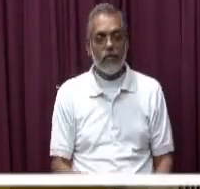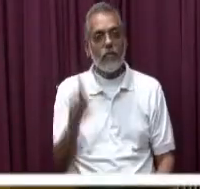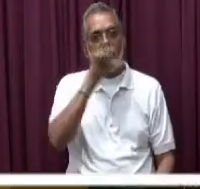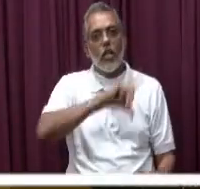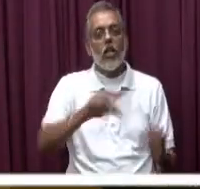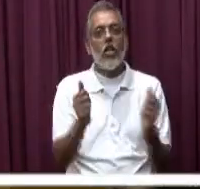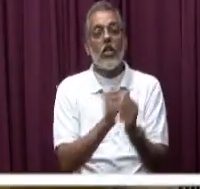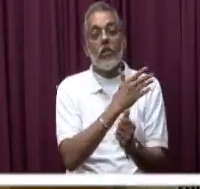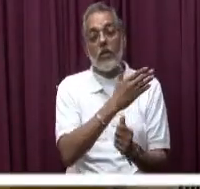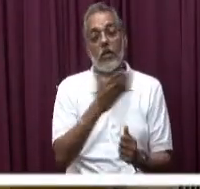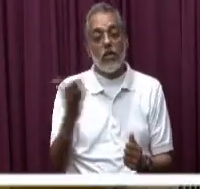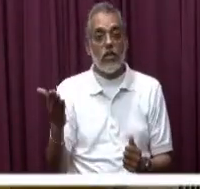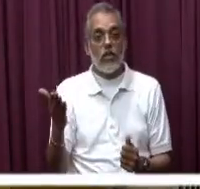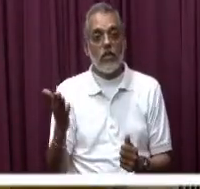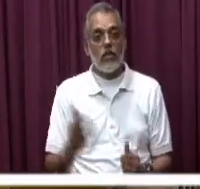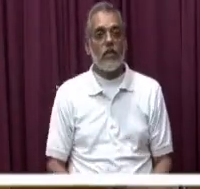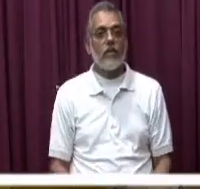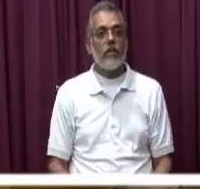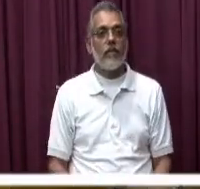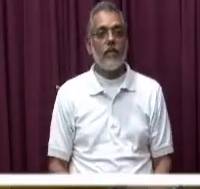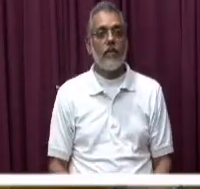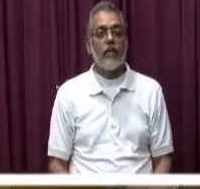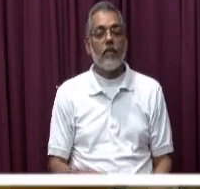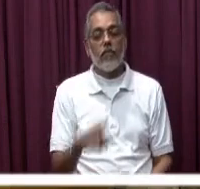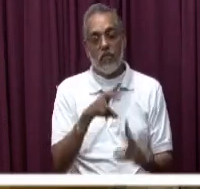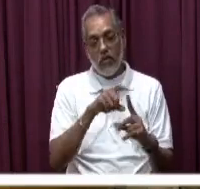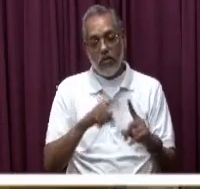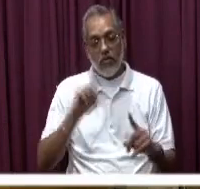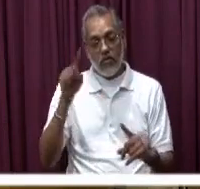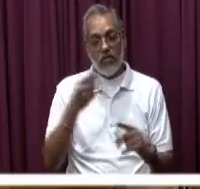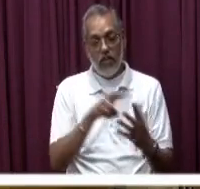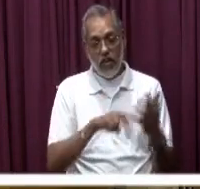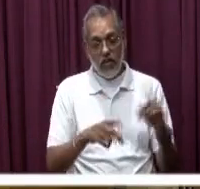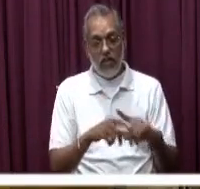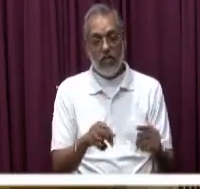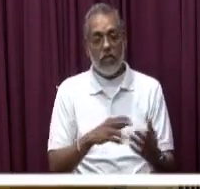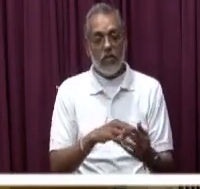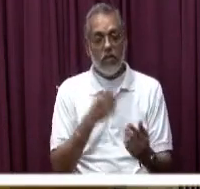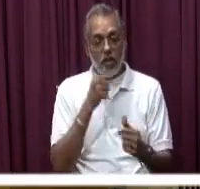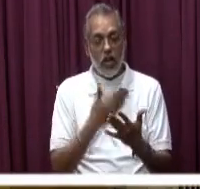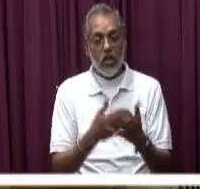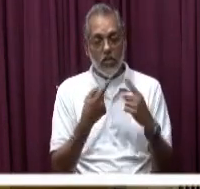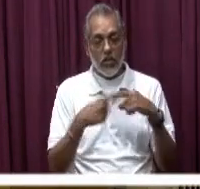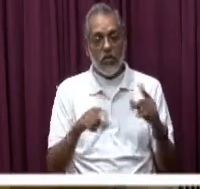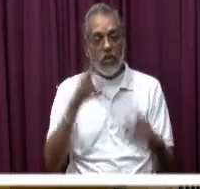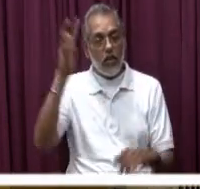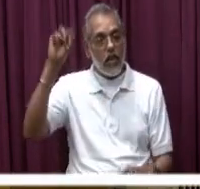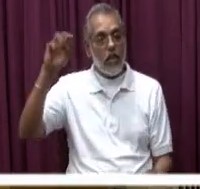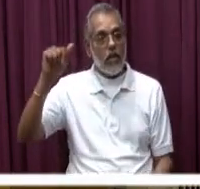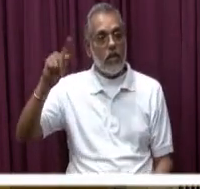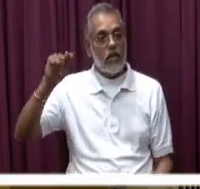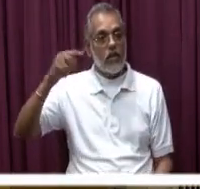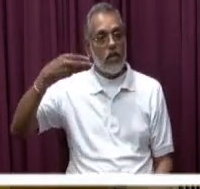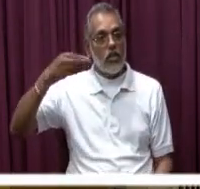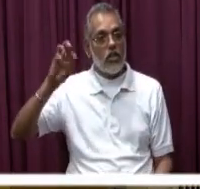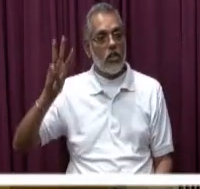The Lord be with you. And with your spirit. A reading from the Holy Gospel according to Matthew. Glory to you, Lord.